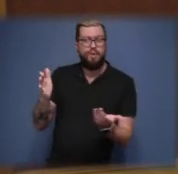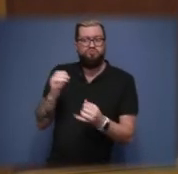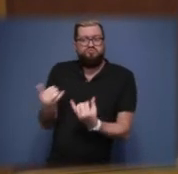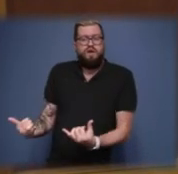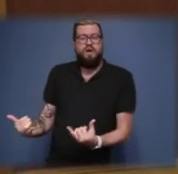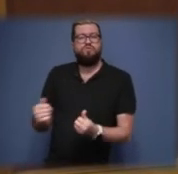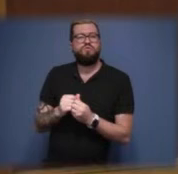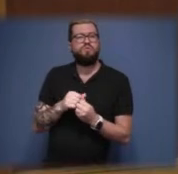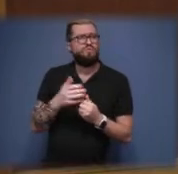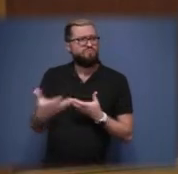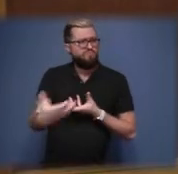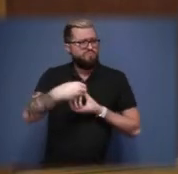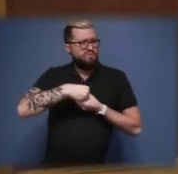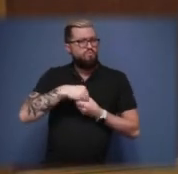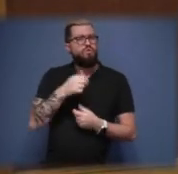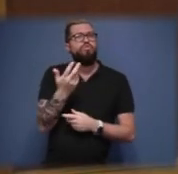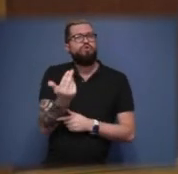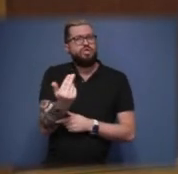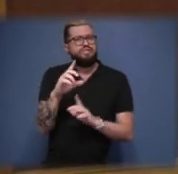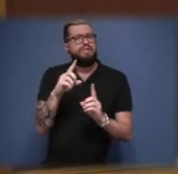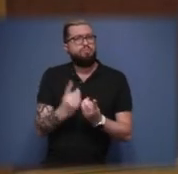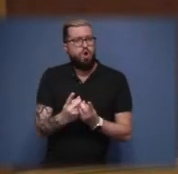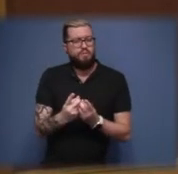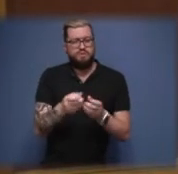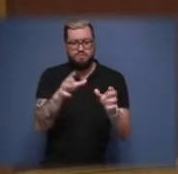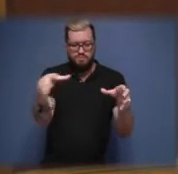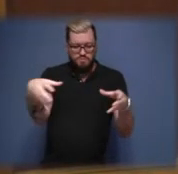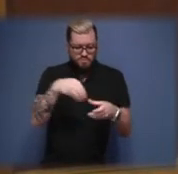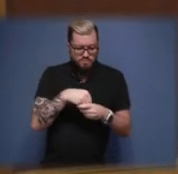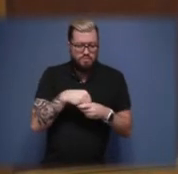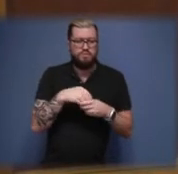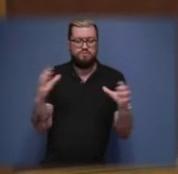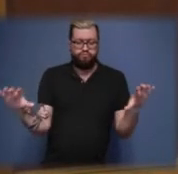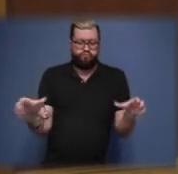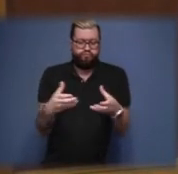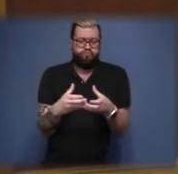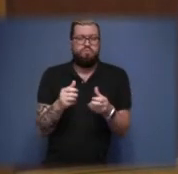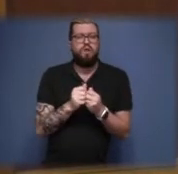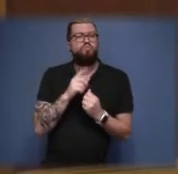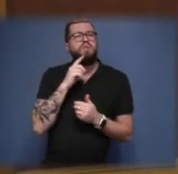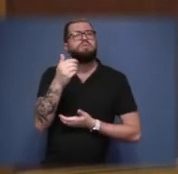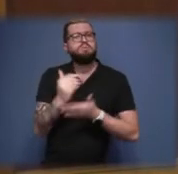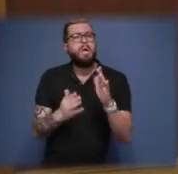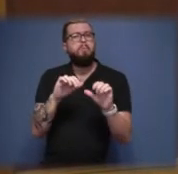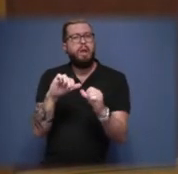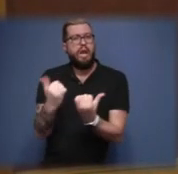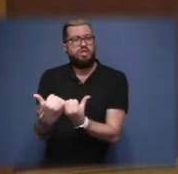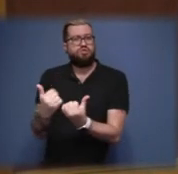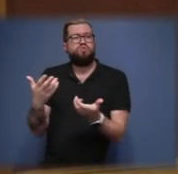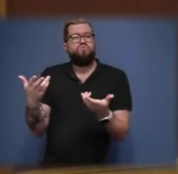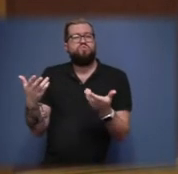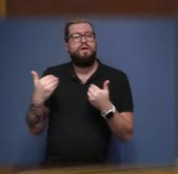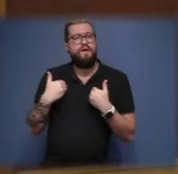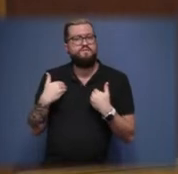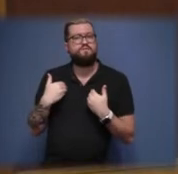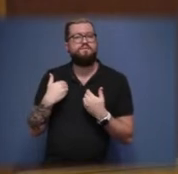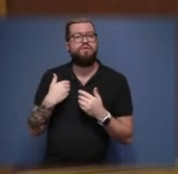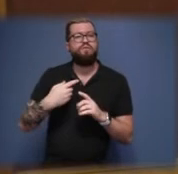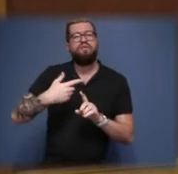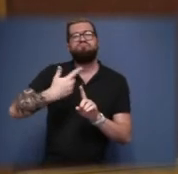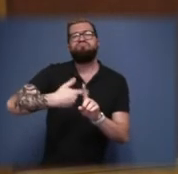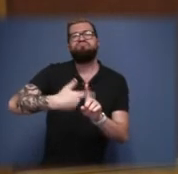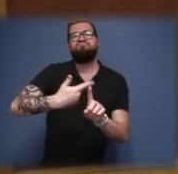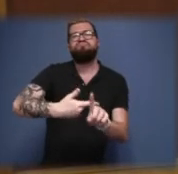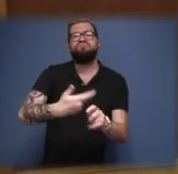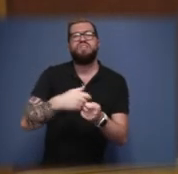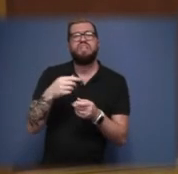how many departments? 13 departments. And those, some of those agencies have lease space in Lower